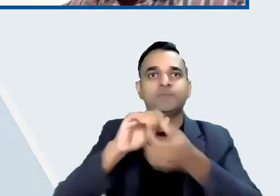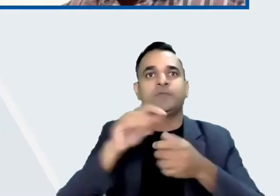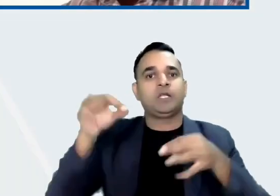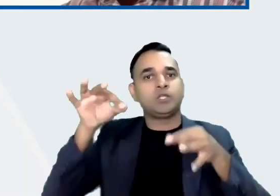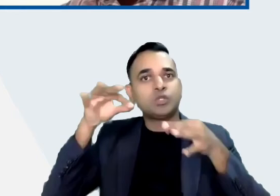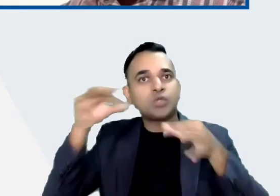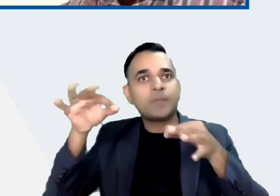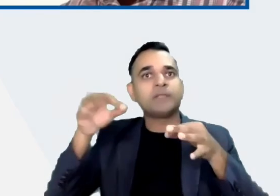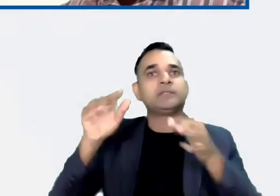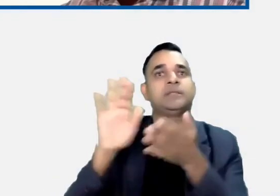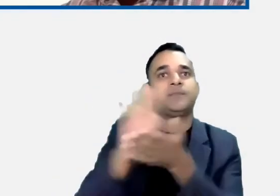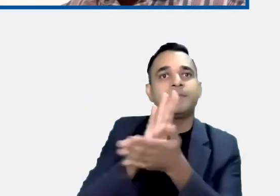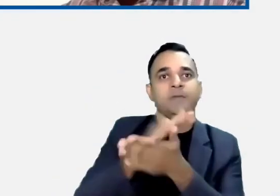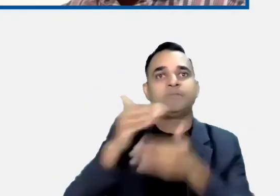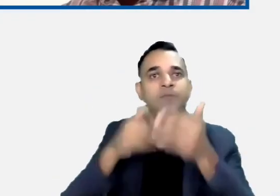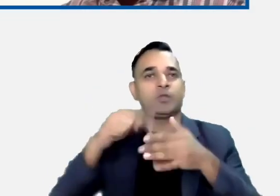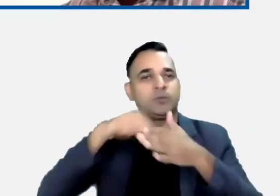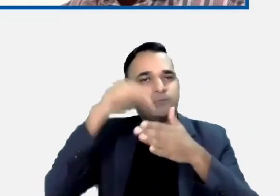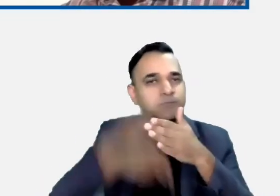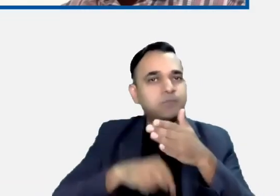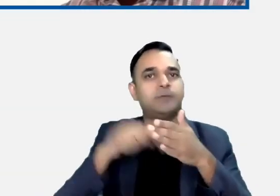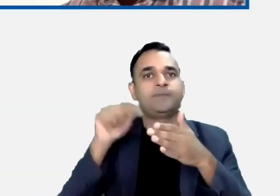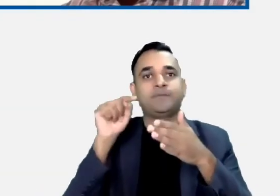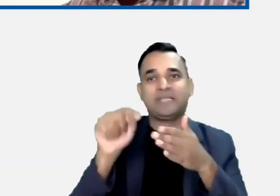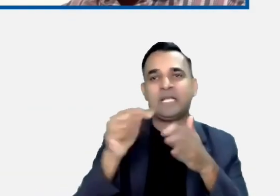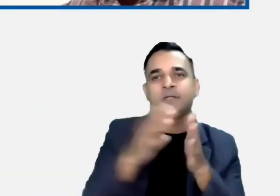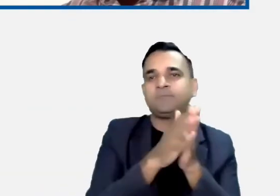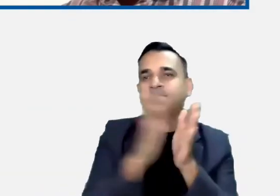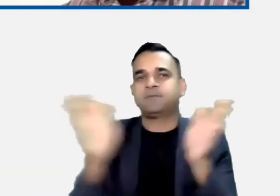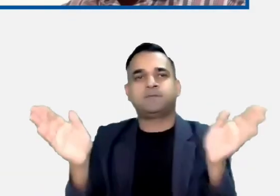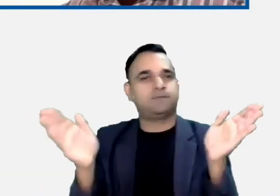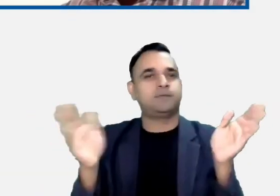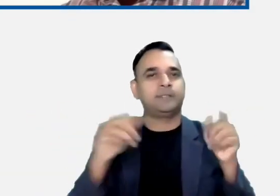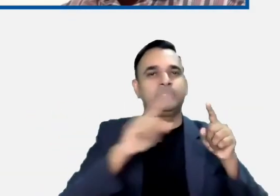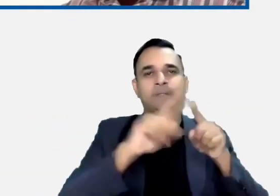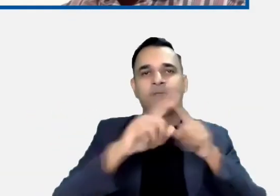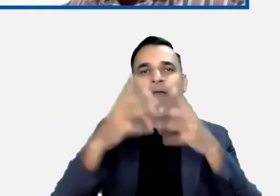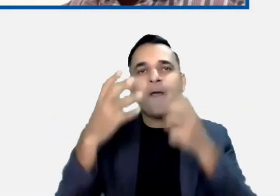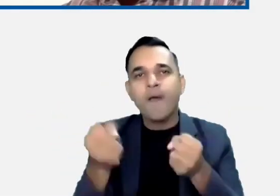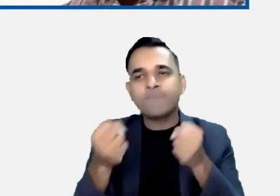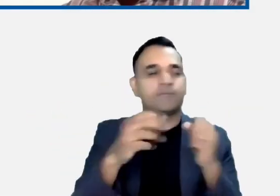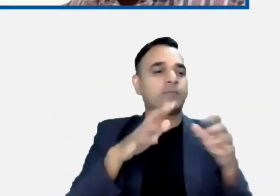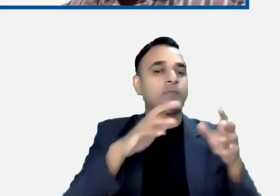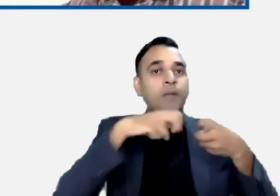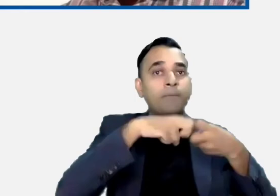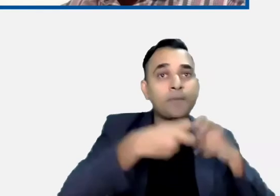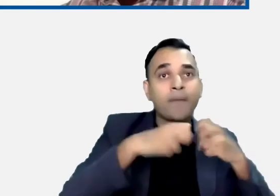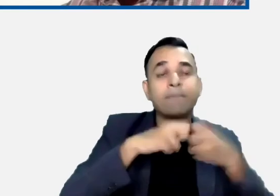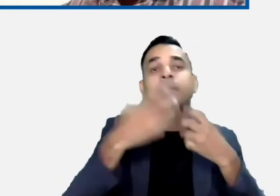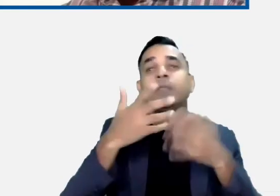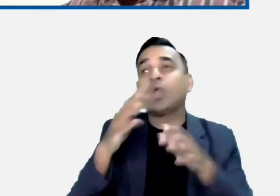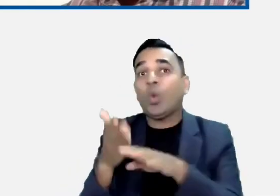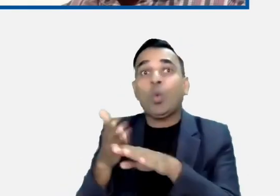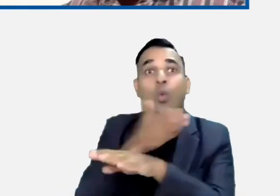related to early warning to disaster financing, the importance of inclusivity, coherence between climate risk